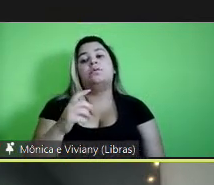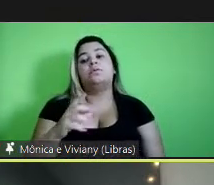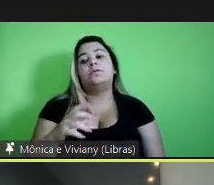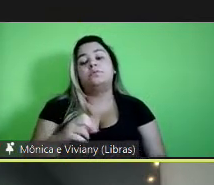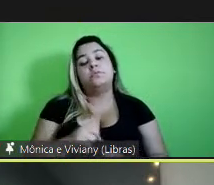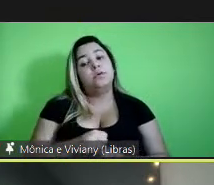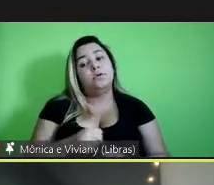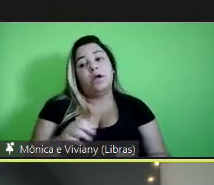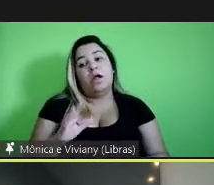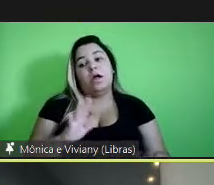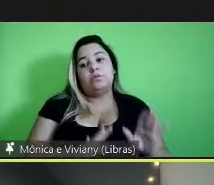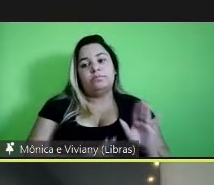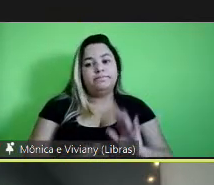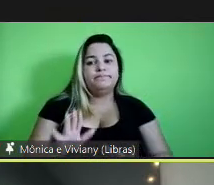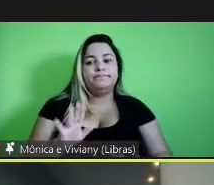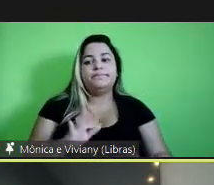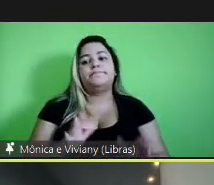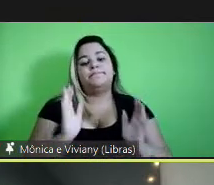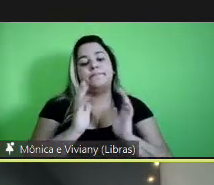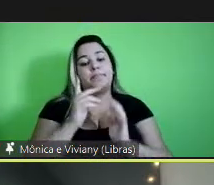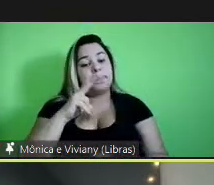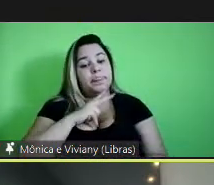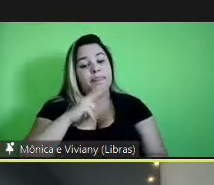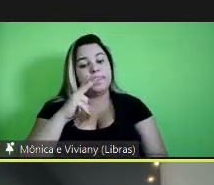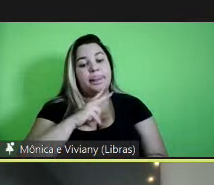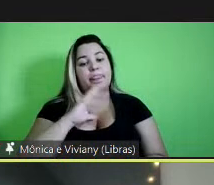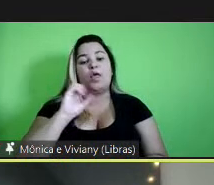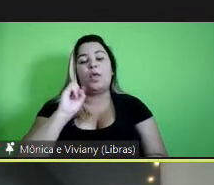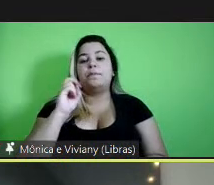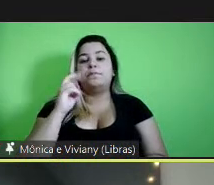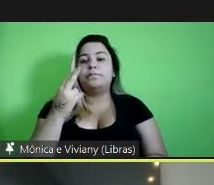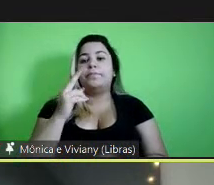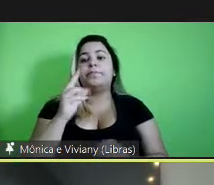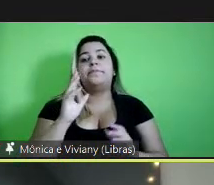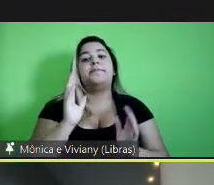have more individualized care